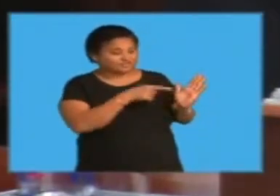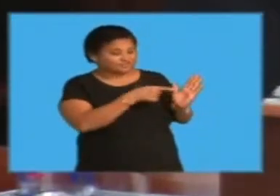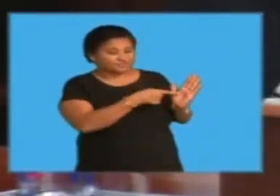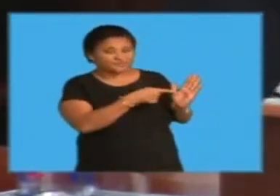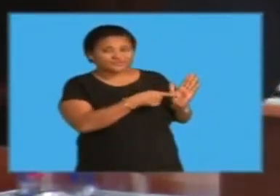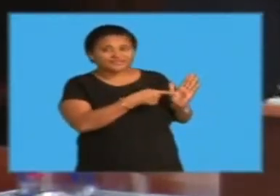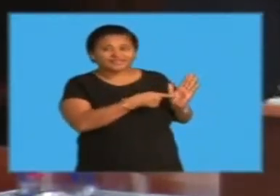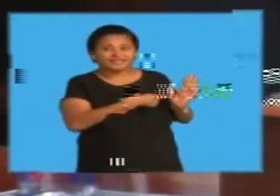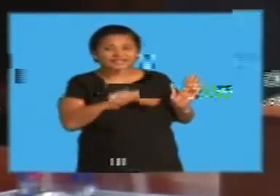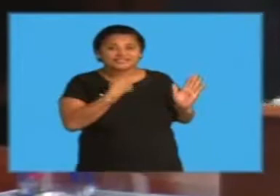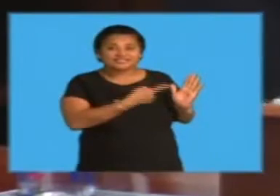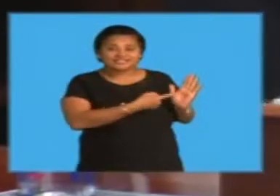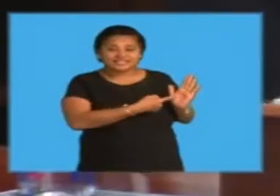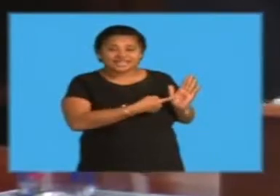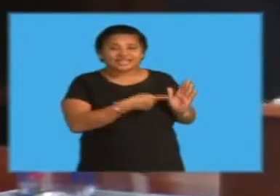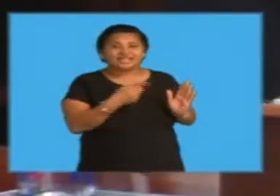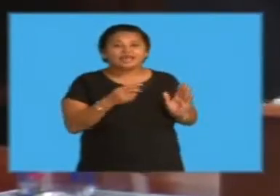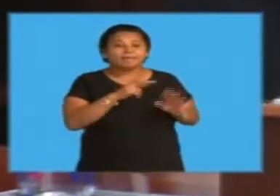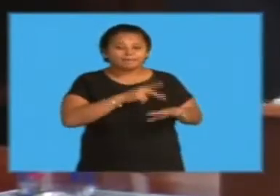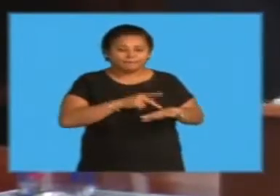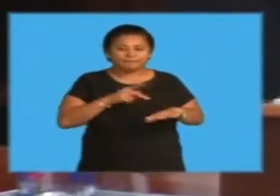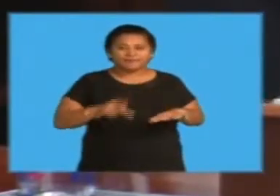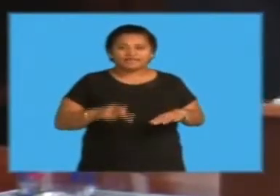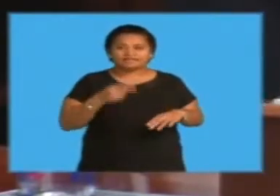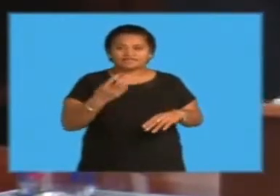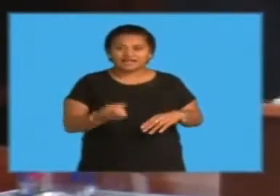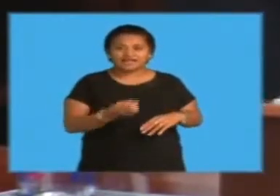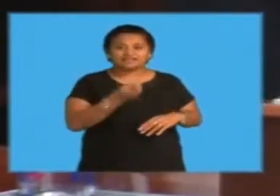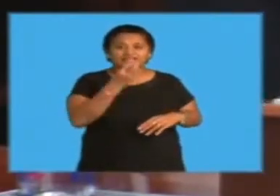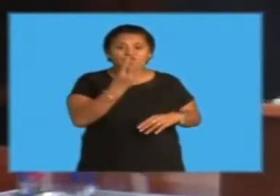Parliament as a minimum of 3.5 years and a maximum of 4.